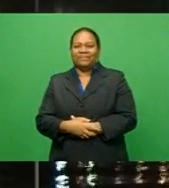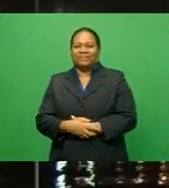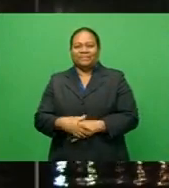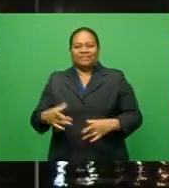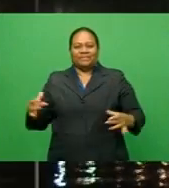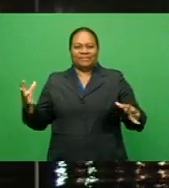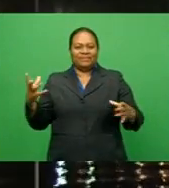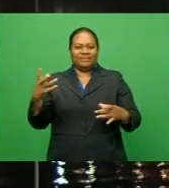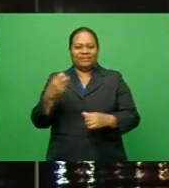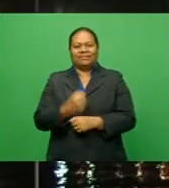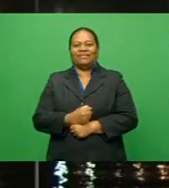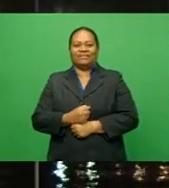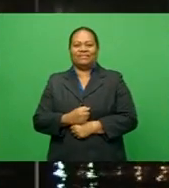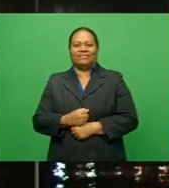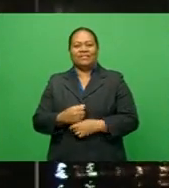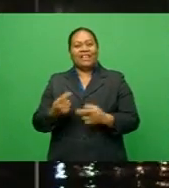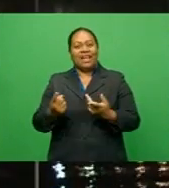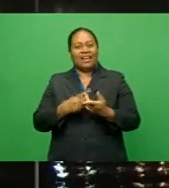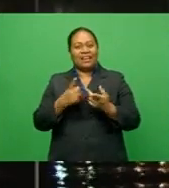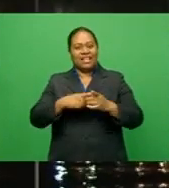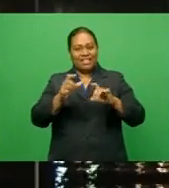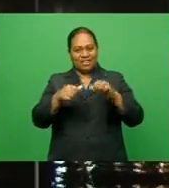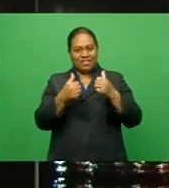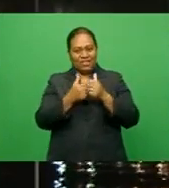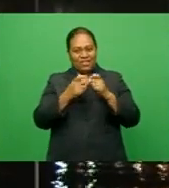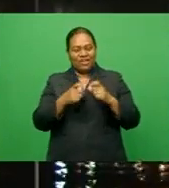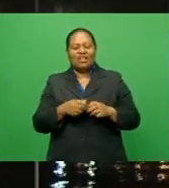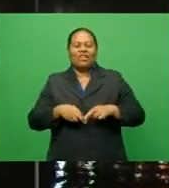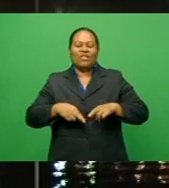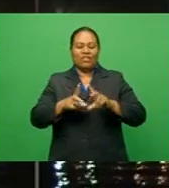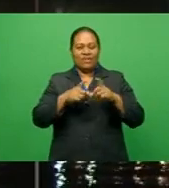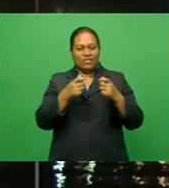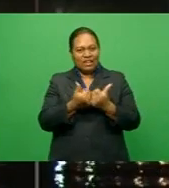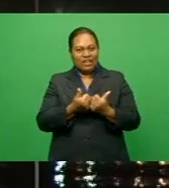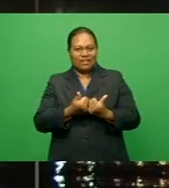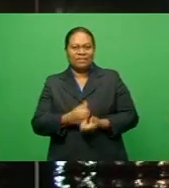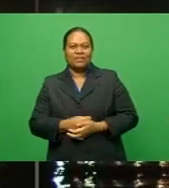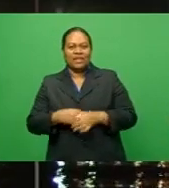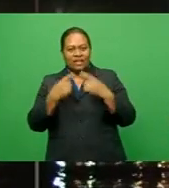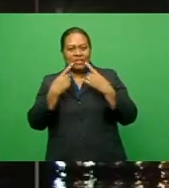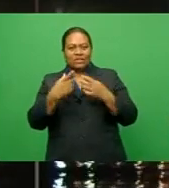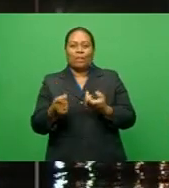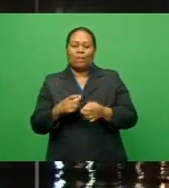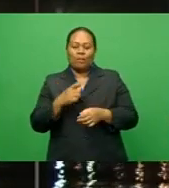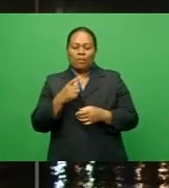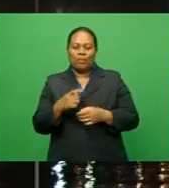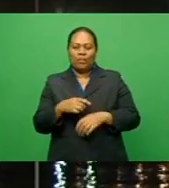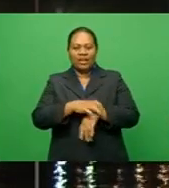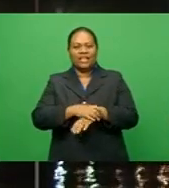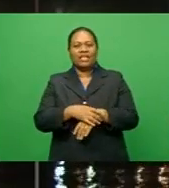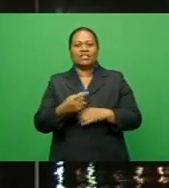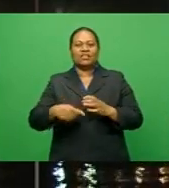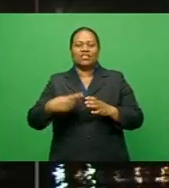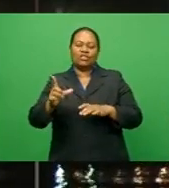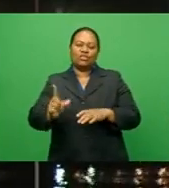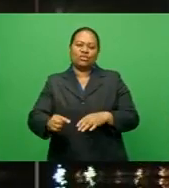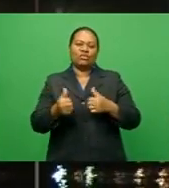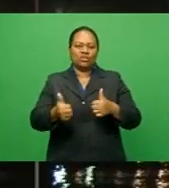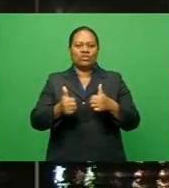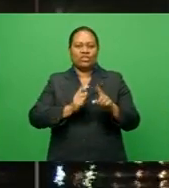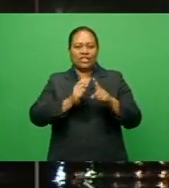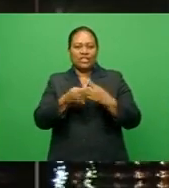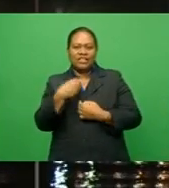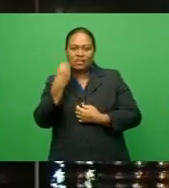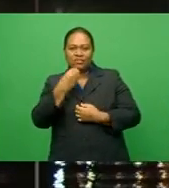Recapping the main stories for tonight, another road contractor put on notice. Police advised to continue doing good and traditional delicacy under